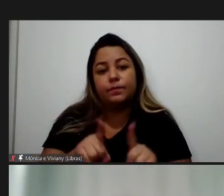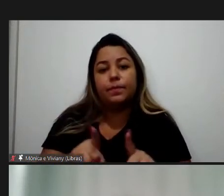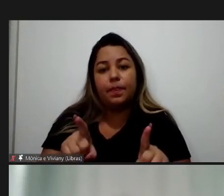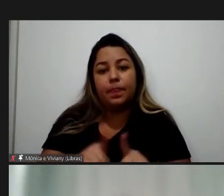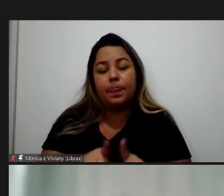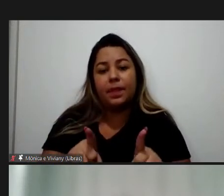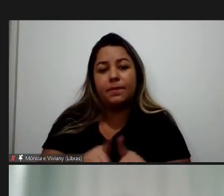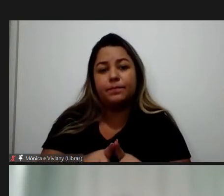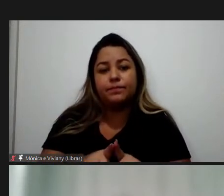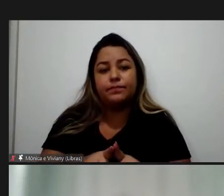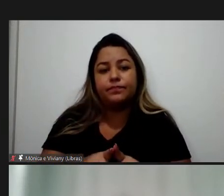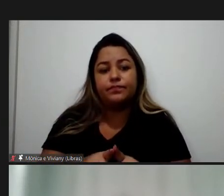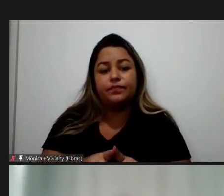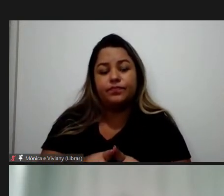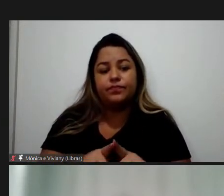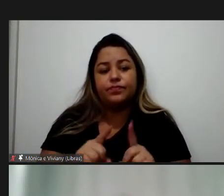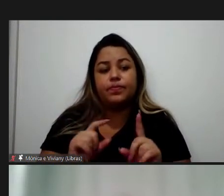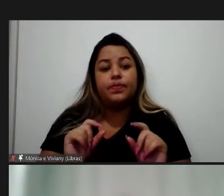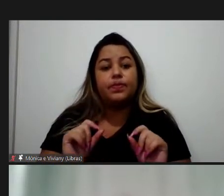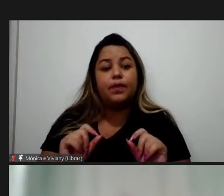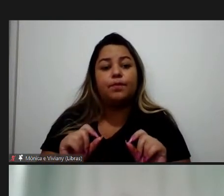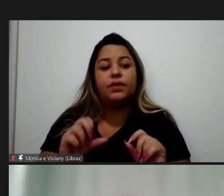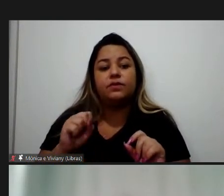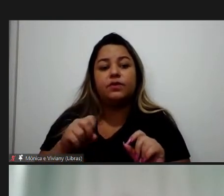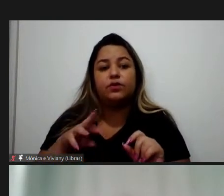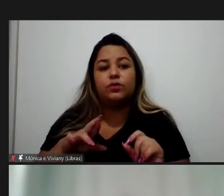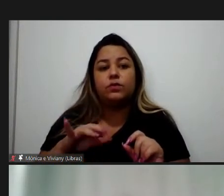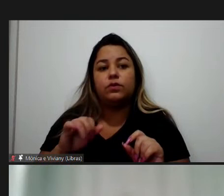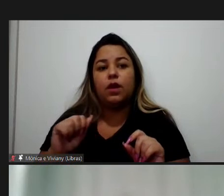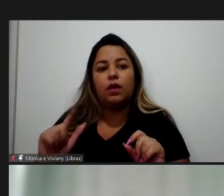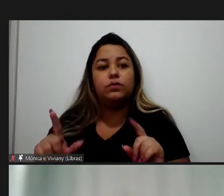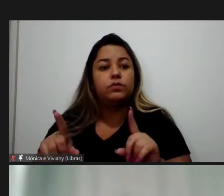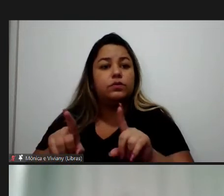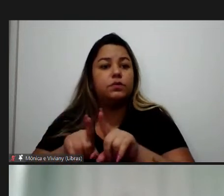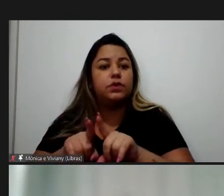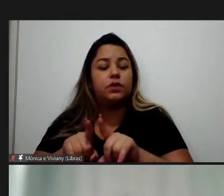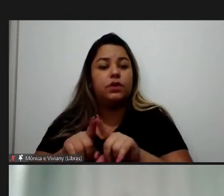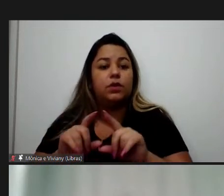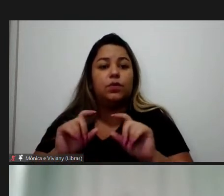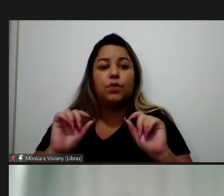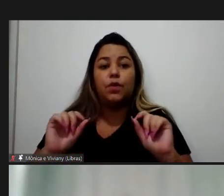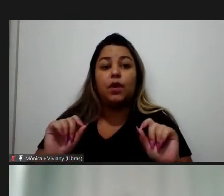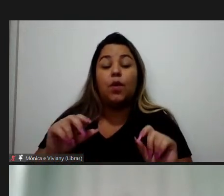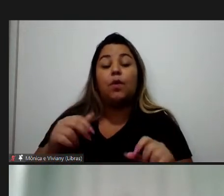they can also institute a intersectoral